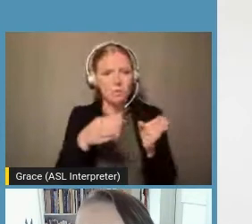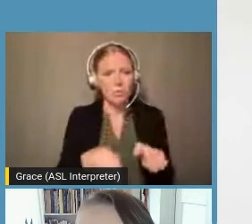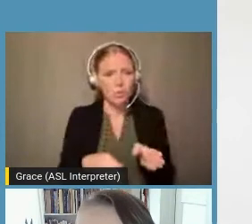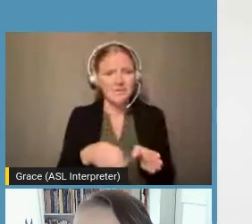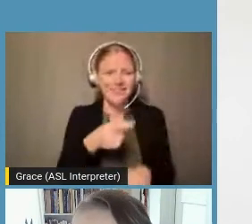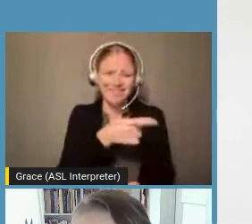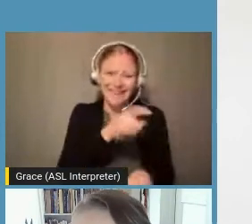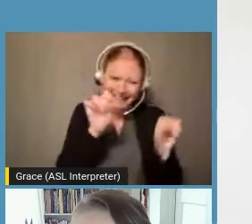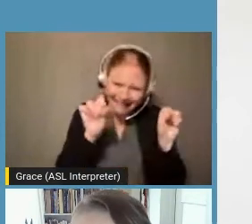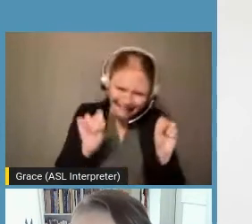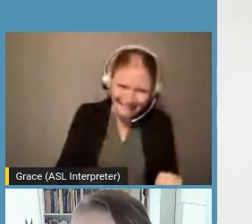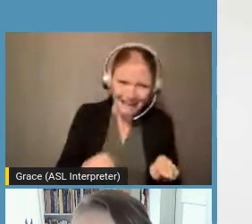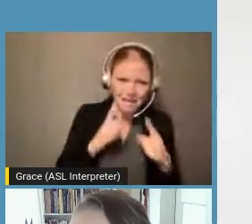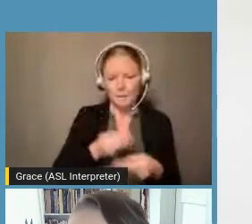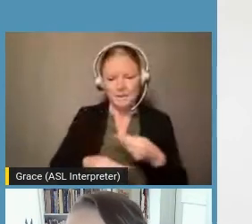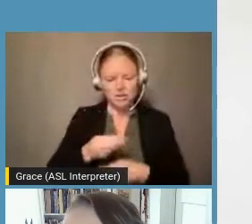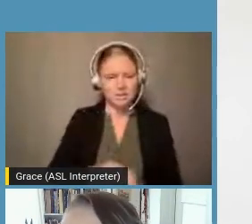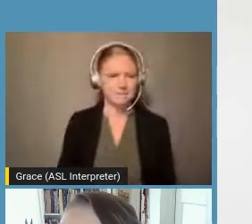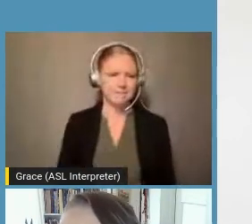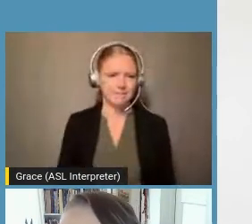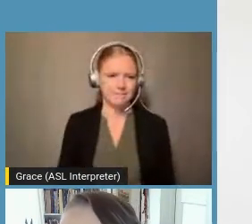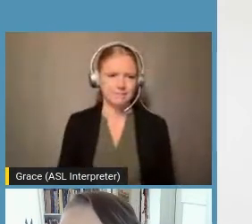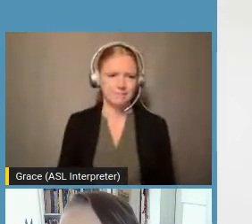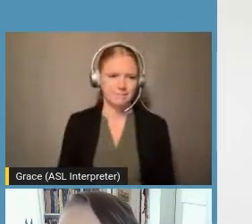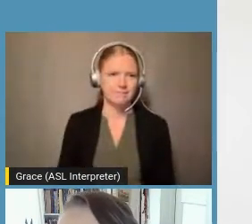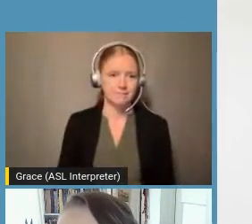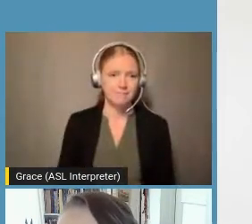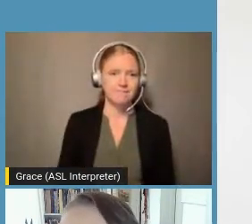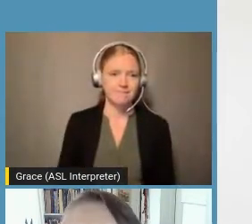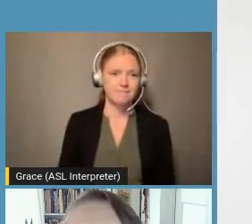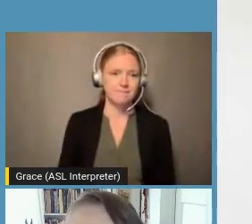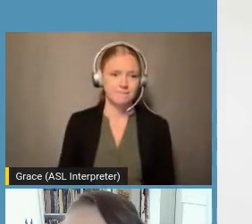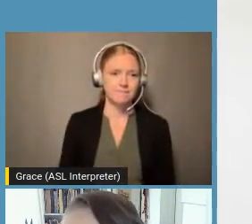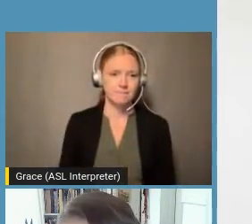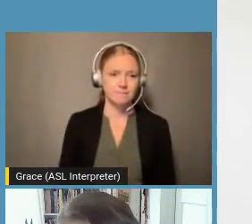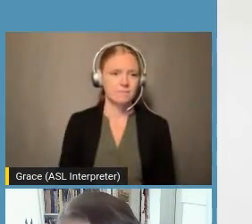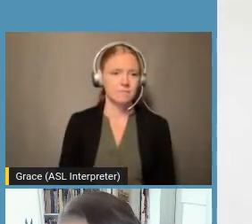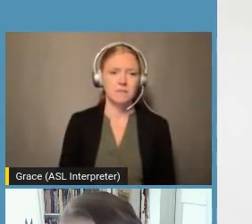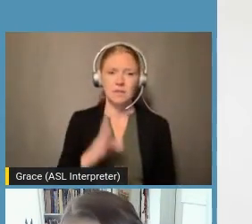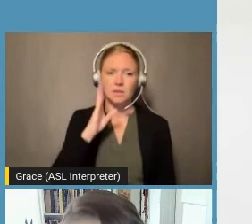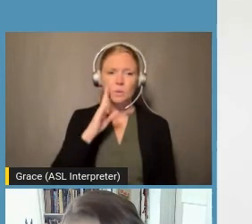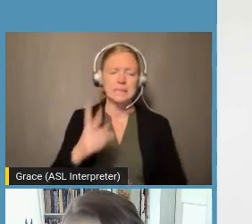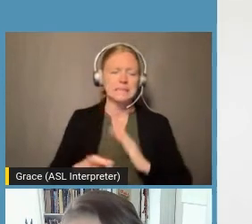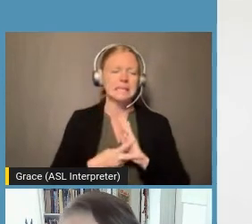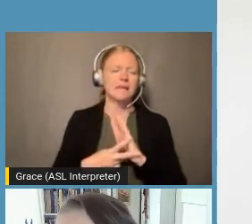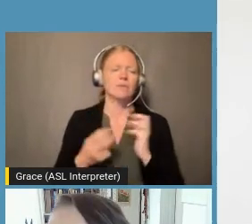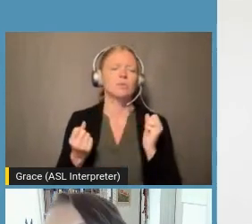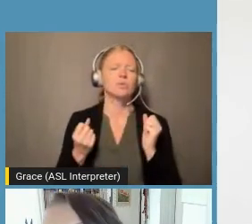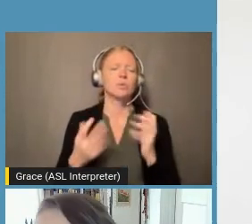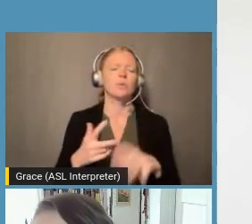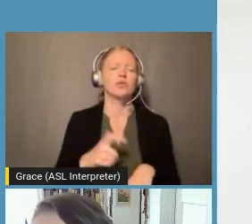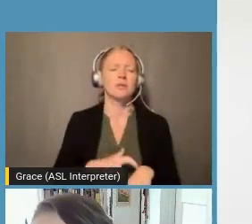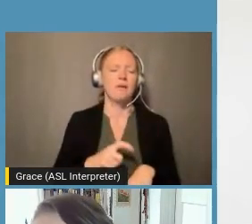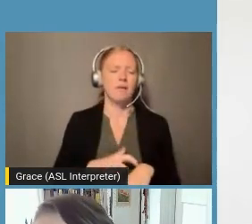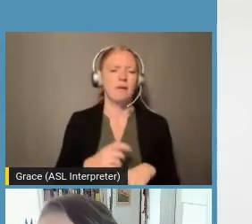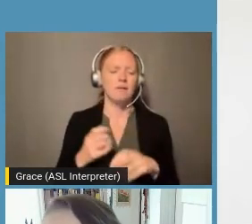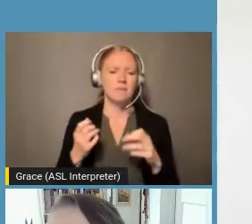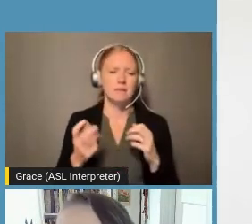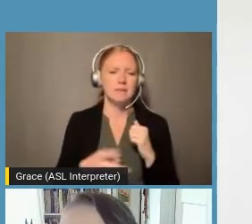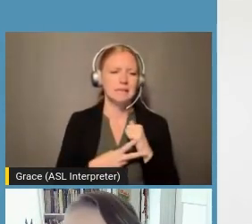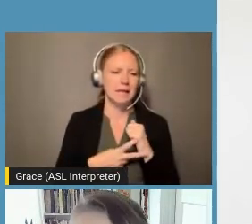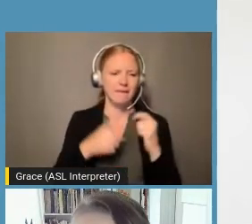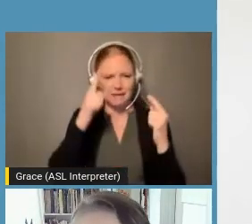need for the budget that you have. And it will save you so much time and headache. And similarly,